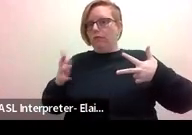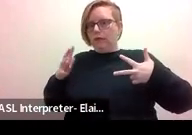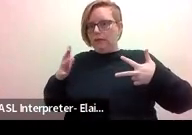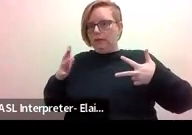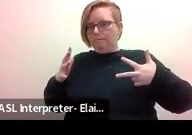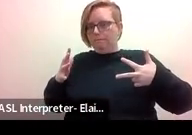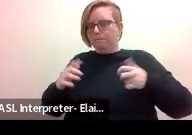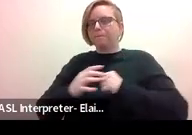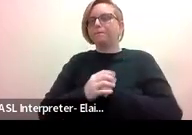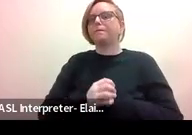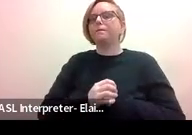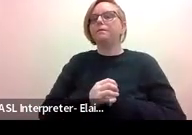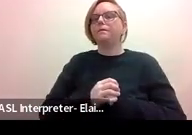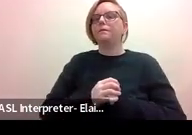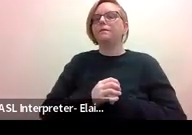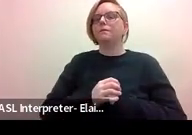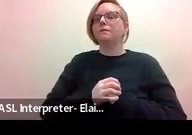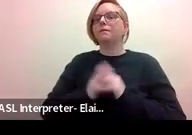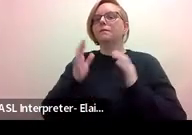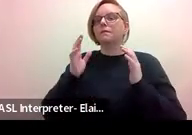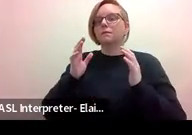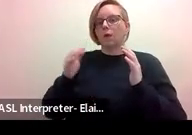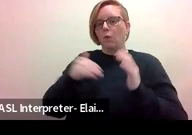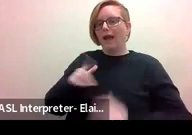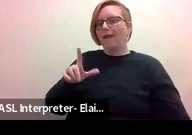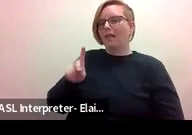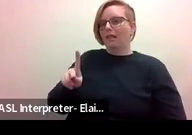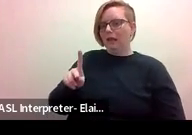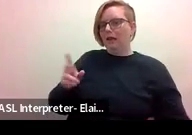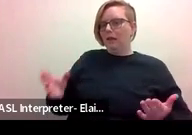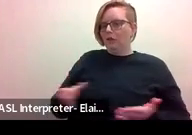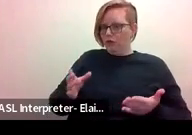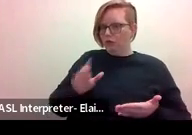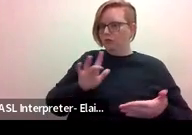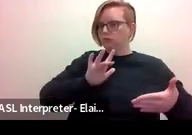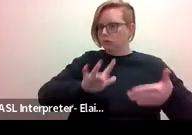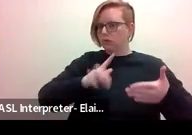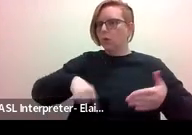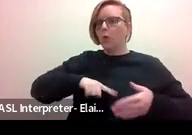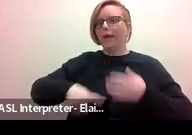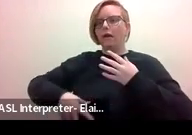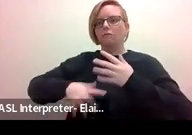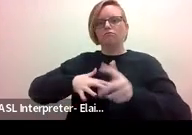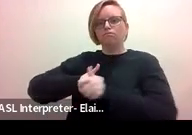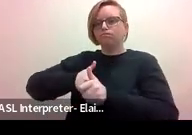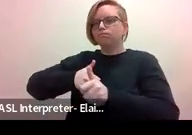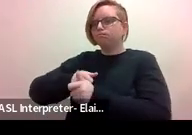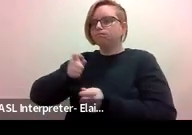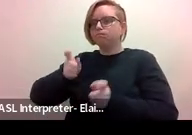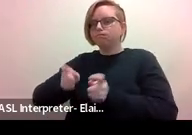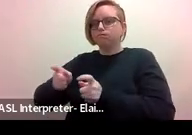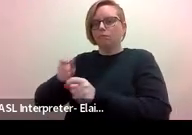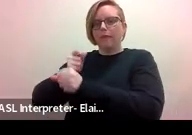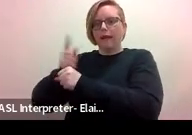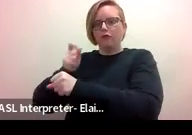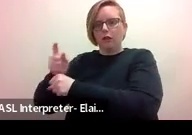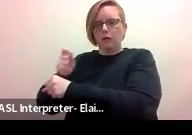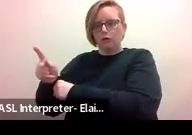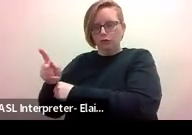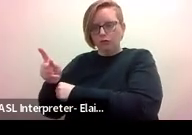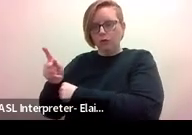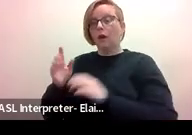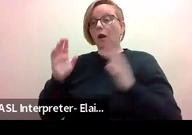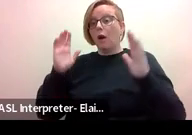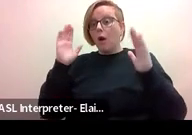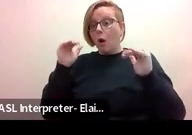So our hope, and there's a link here to this document, we update it every year. Our hope would be that this